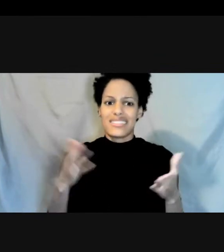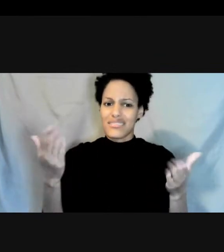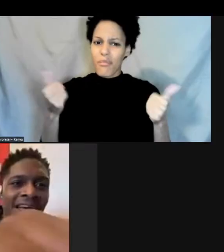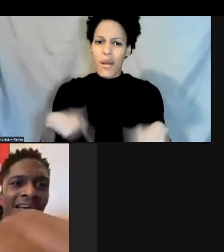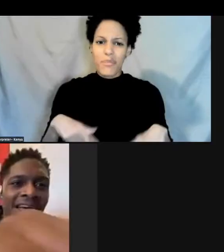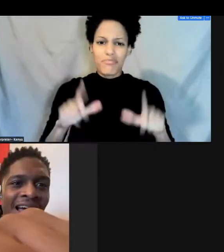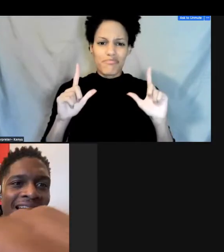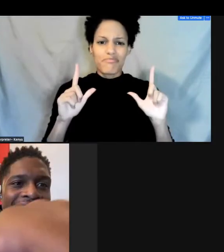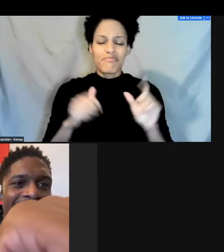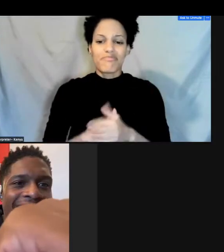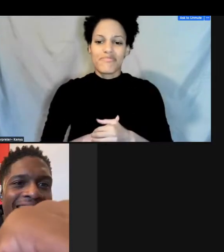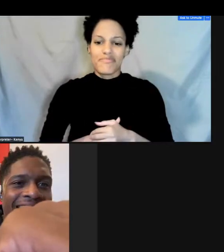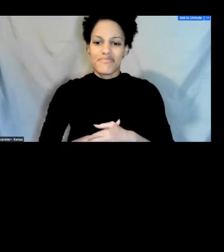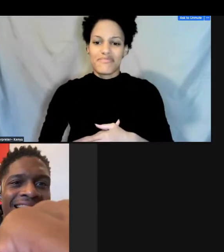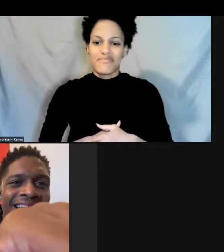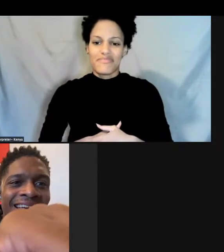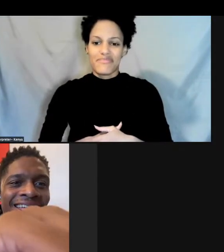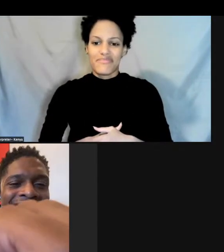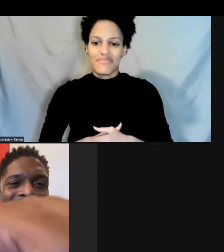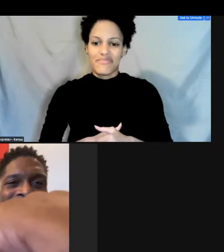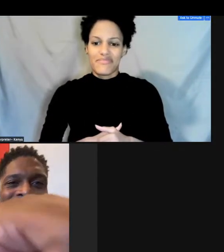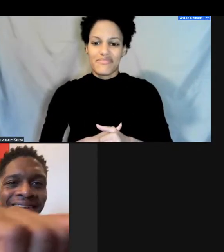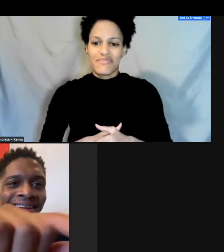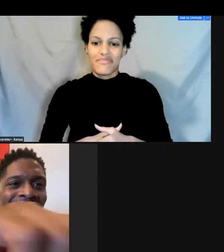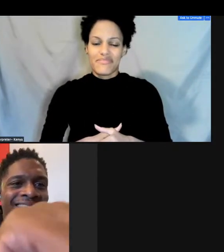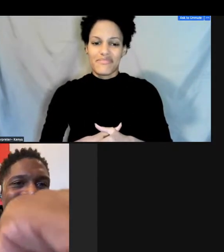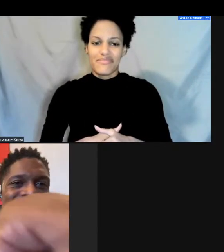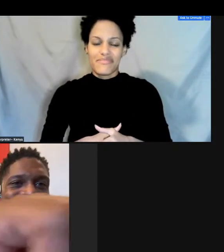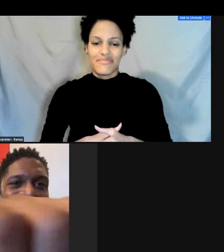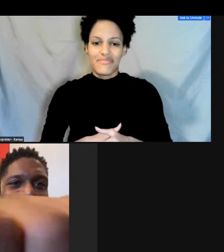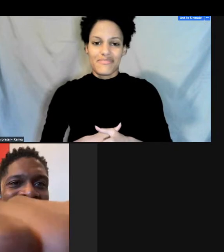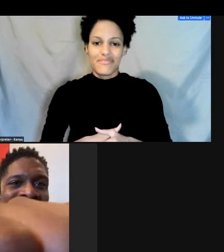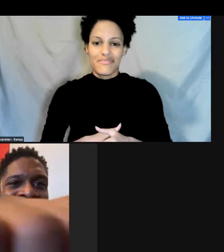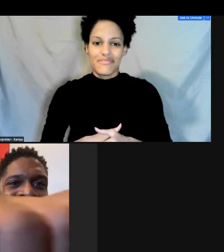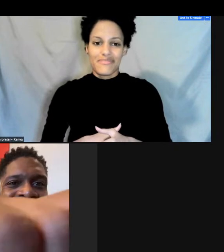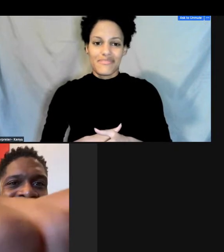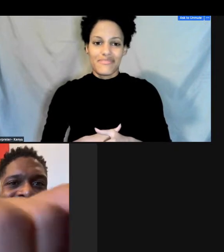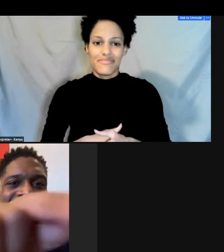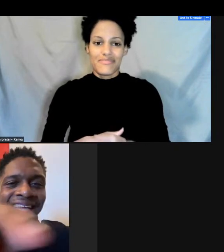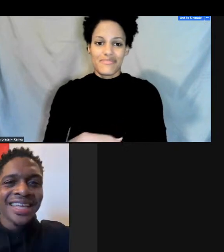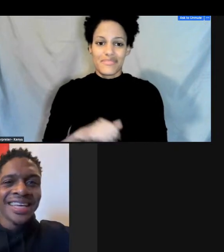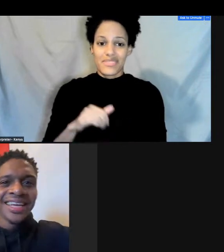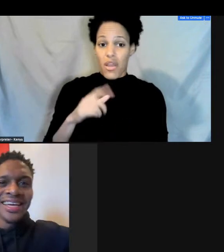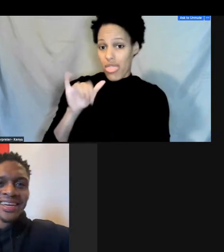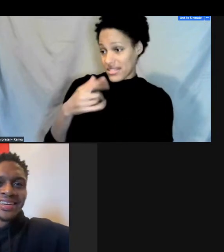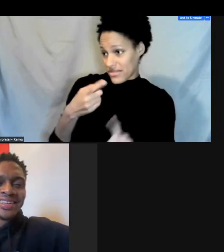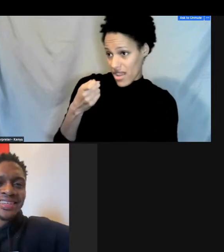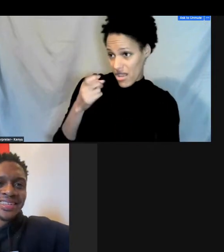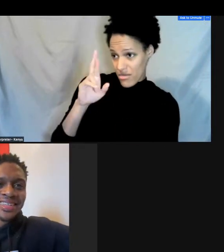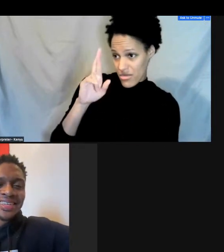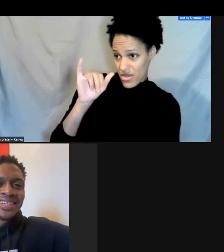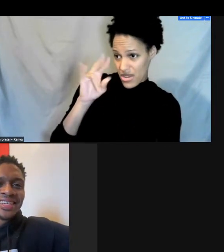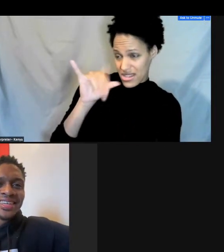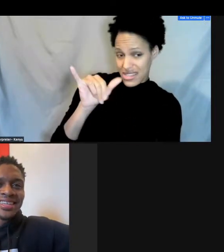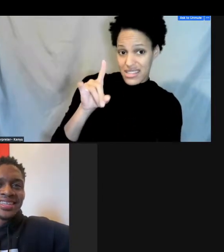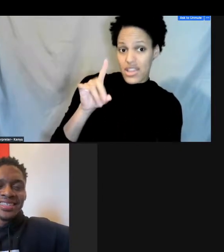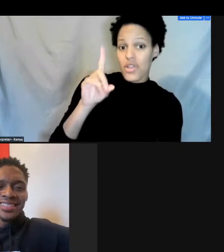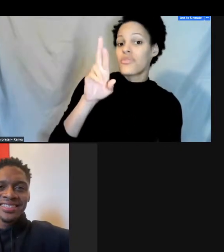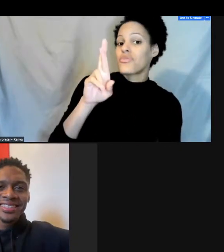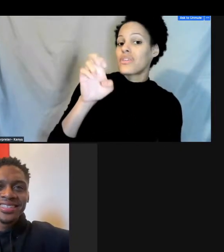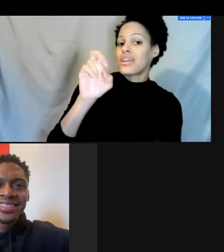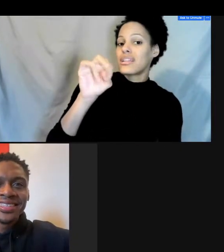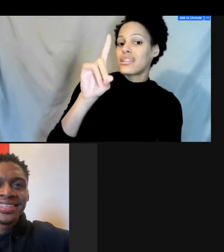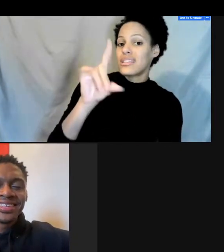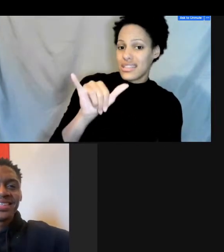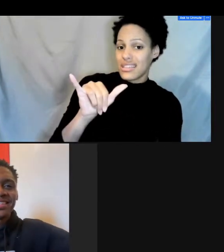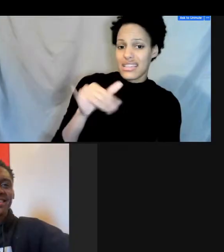motherfucker. A yap. I got that from Rennie. Rennie's a yapper too. Rennie, you a yapping.